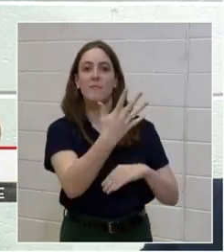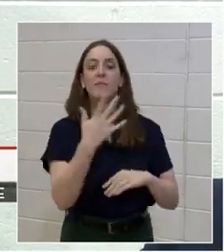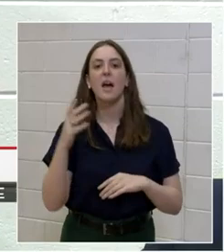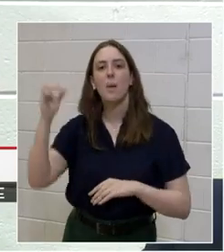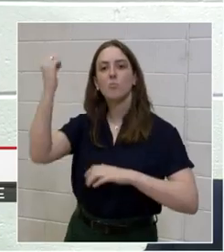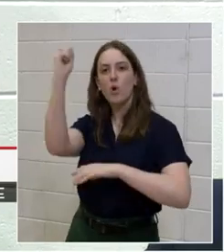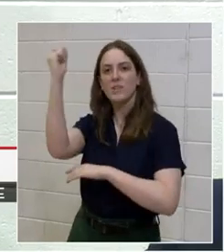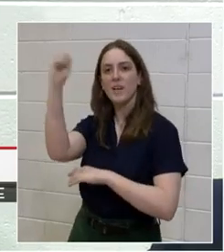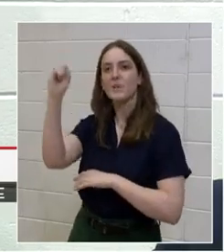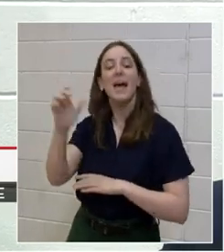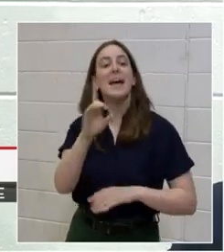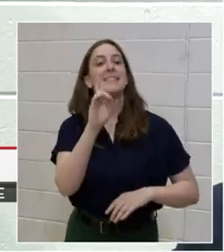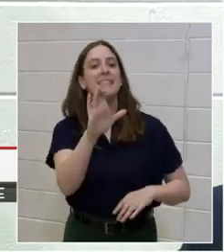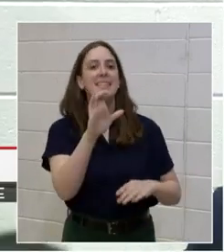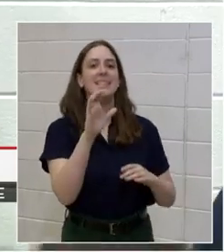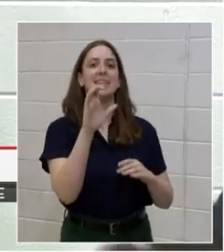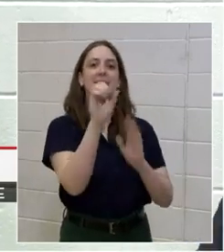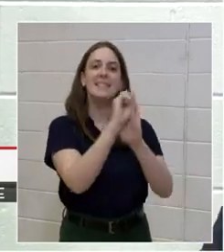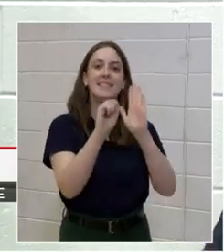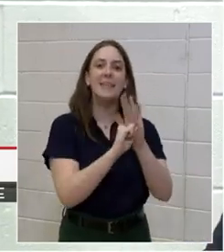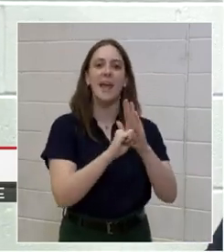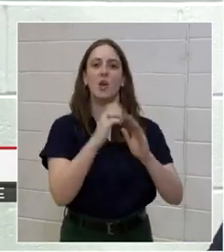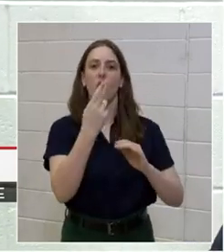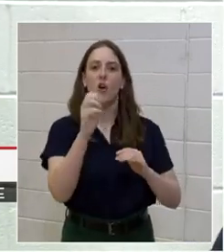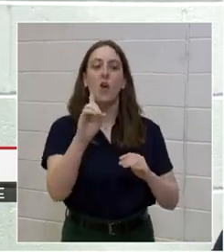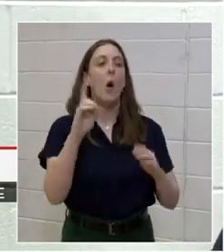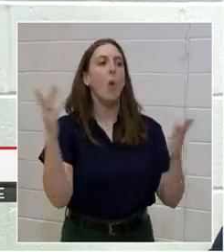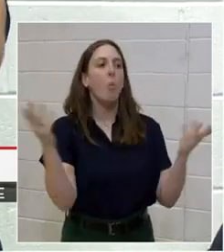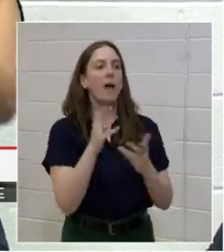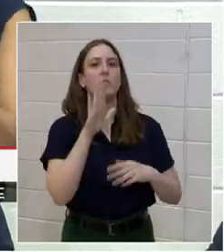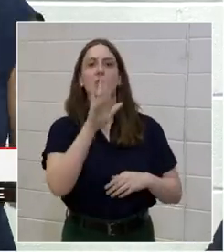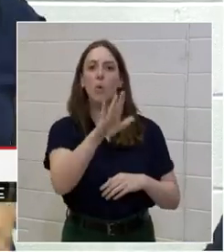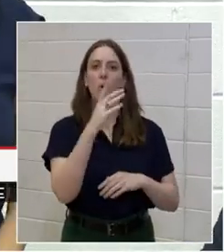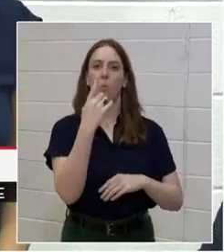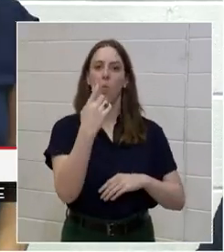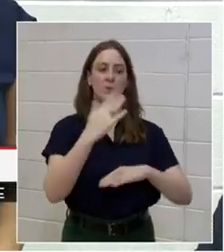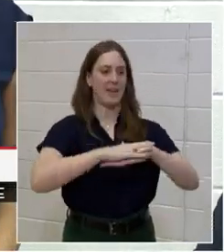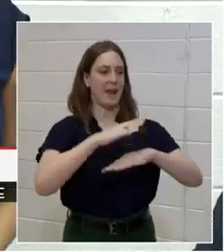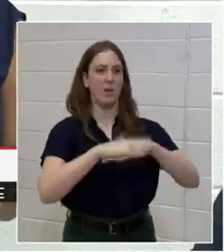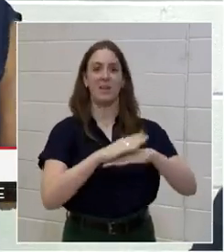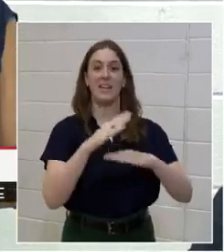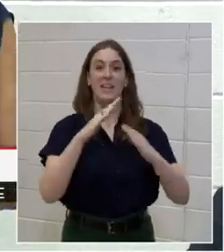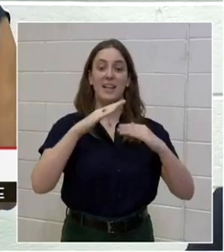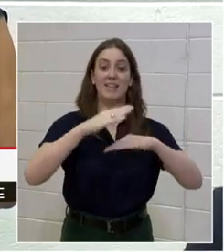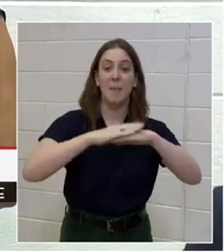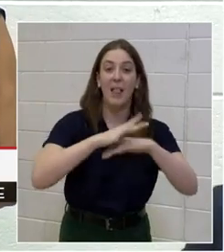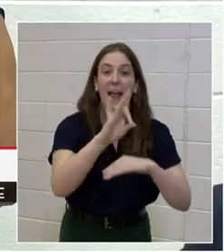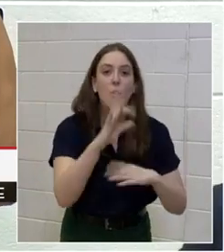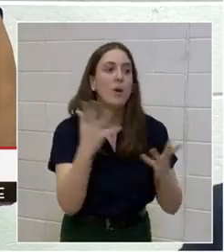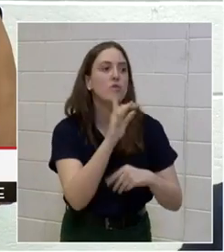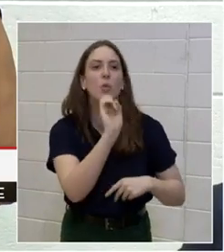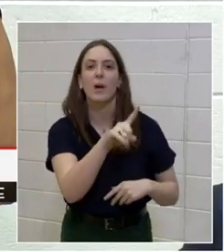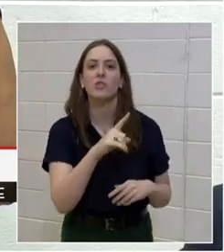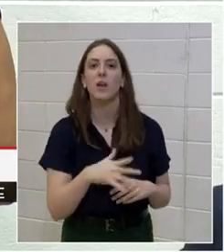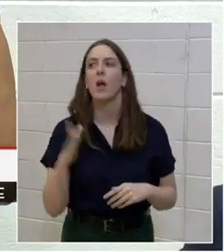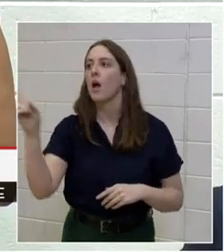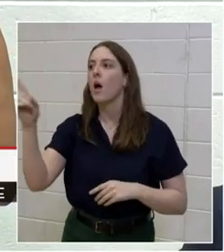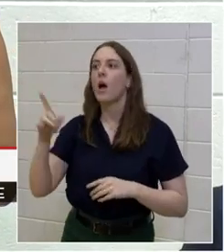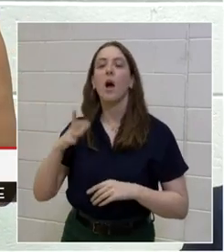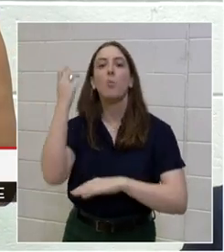DC statehood, what's your one thing? Table 8, what's your one thing?